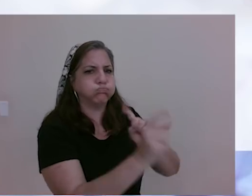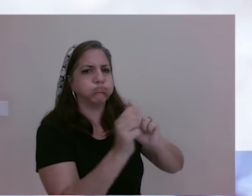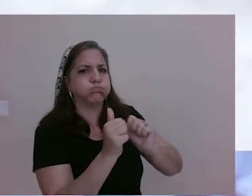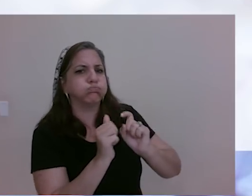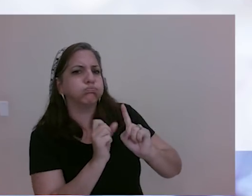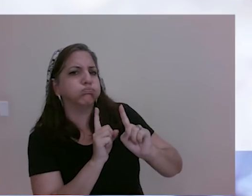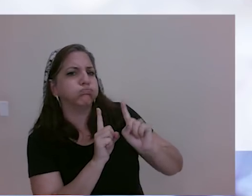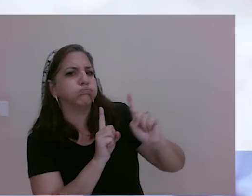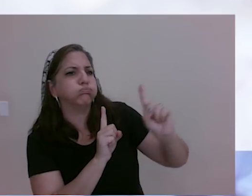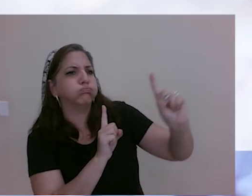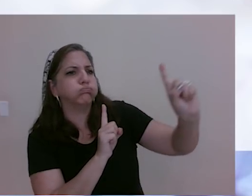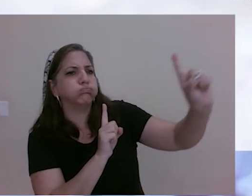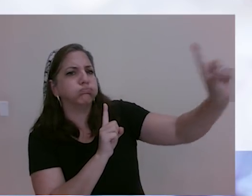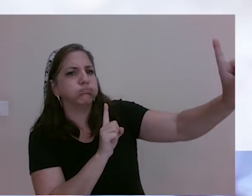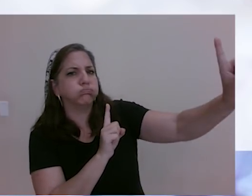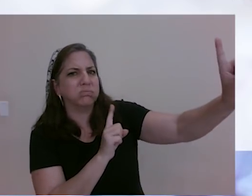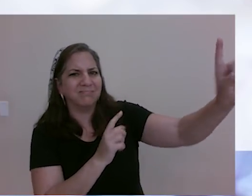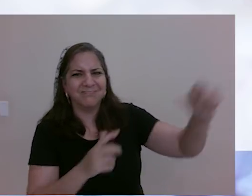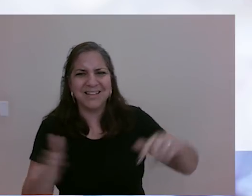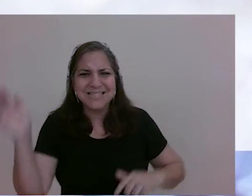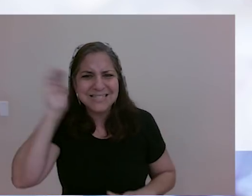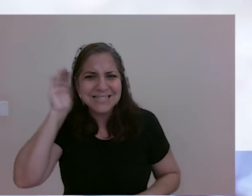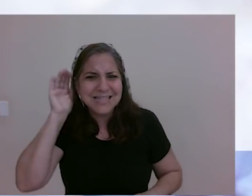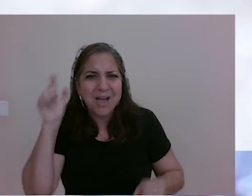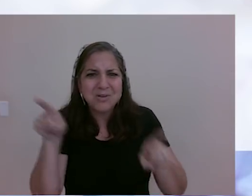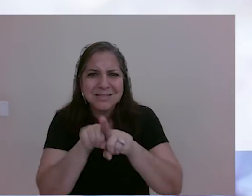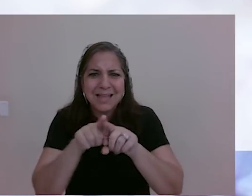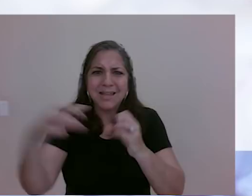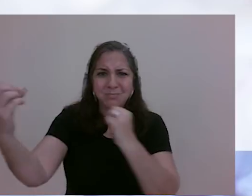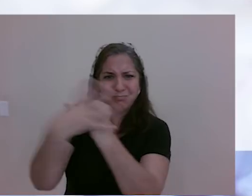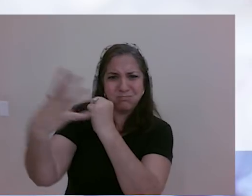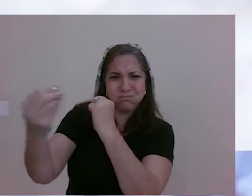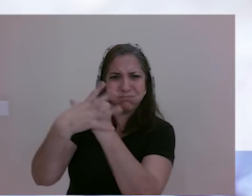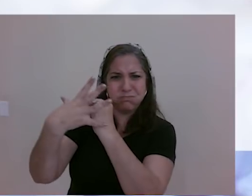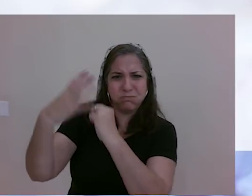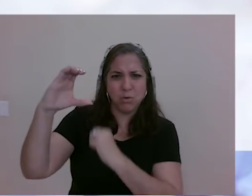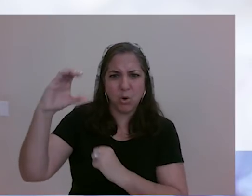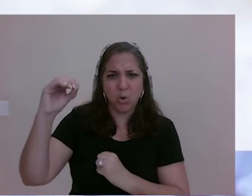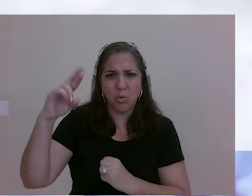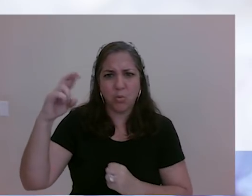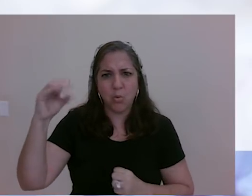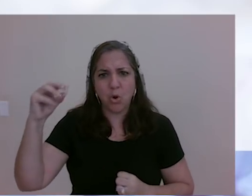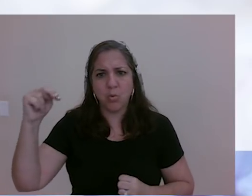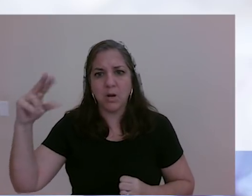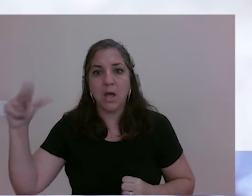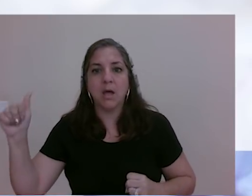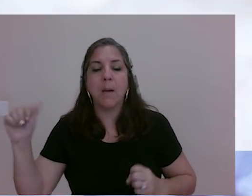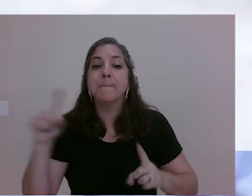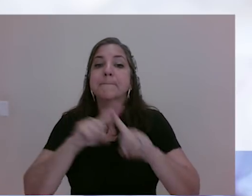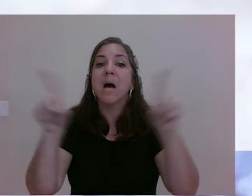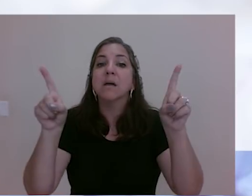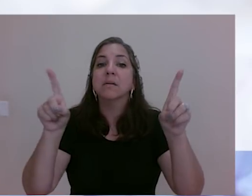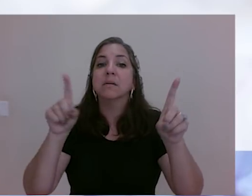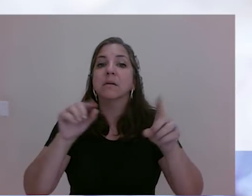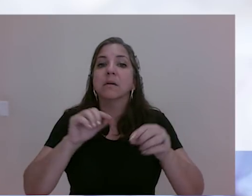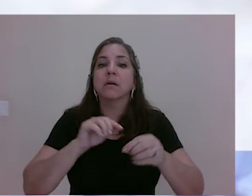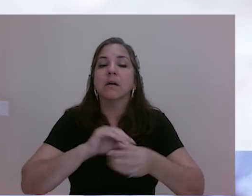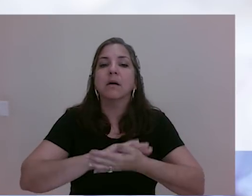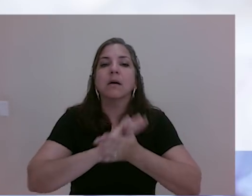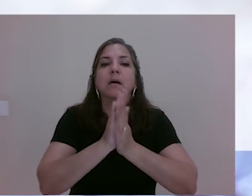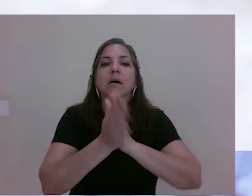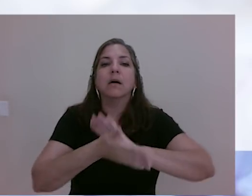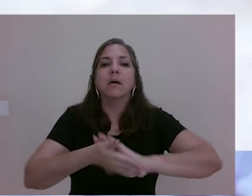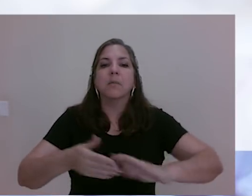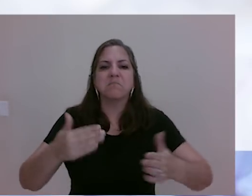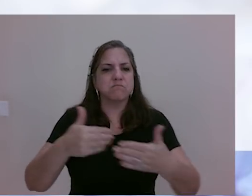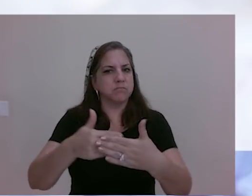destruction. Sounds like coronavirus, doesn't it? But they are in peace. For if before people